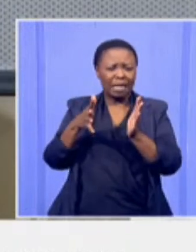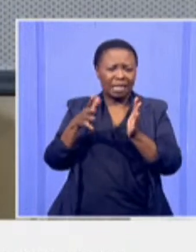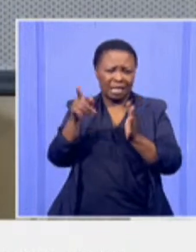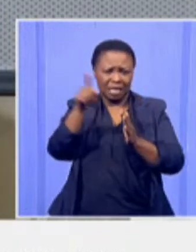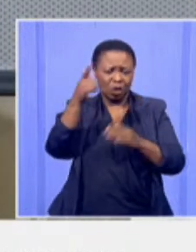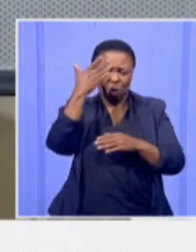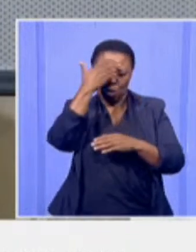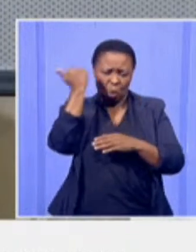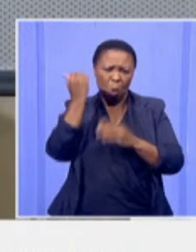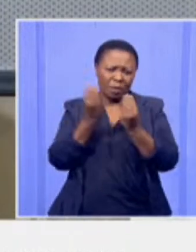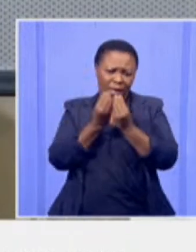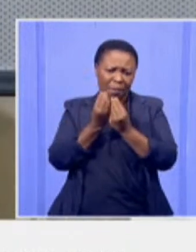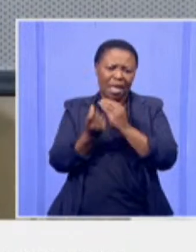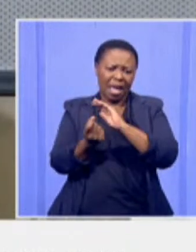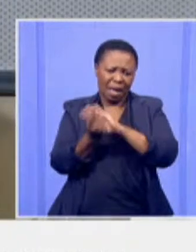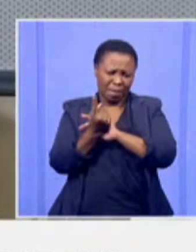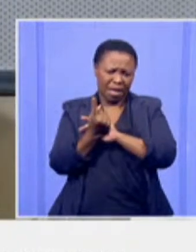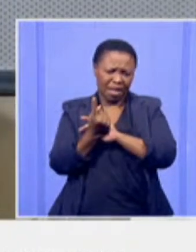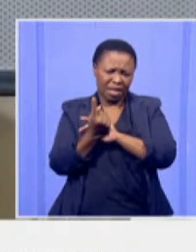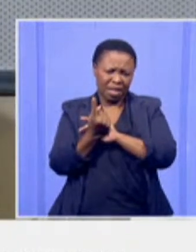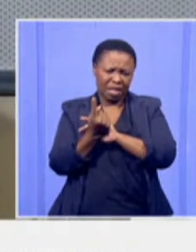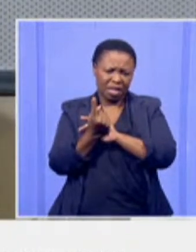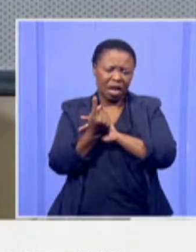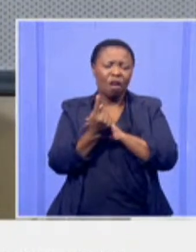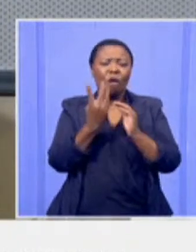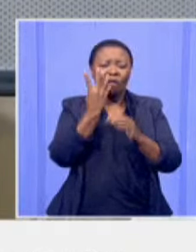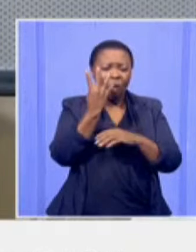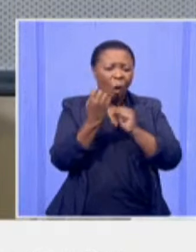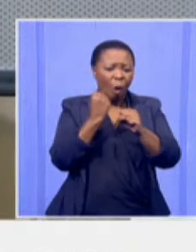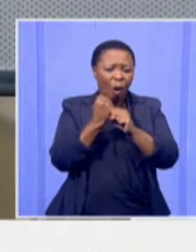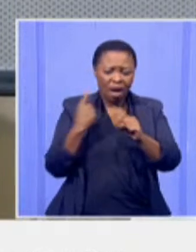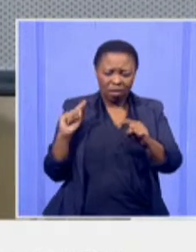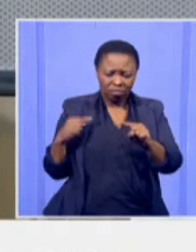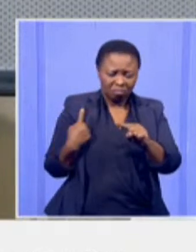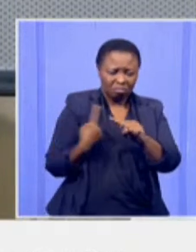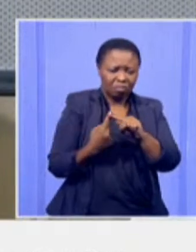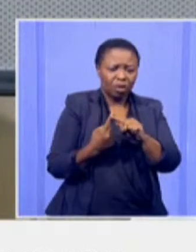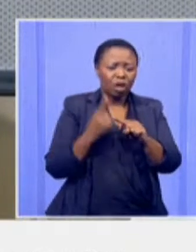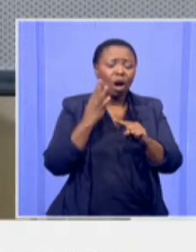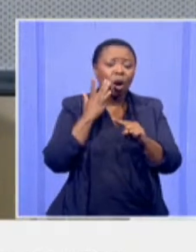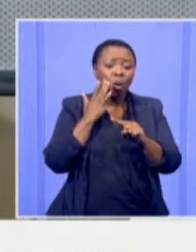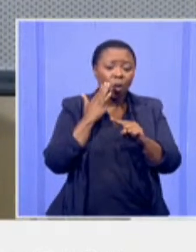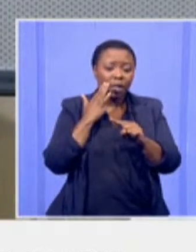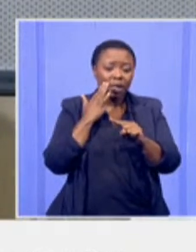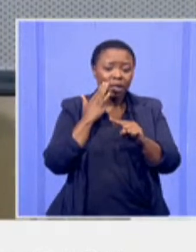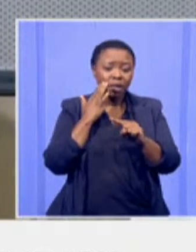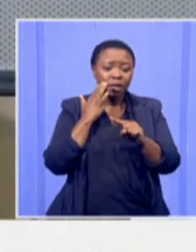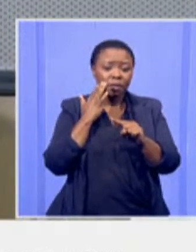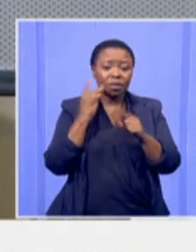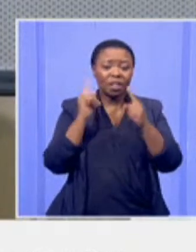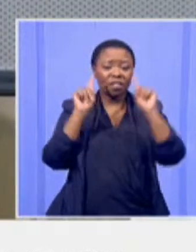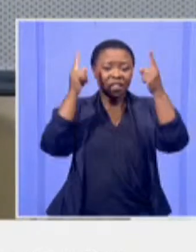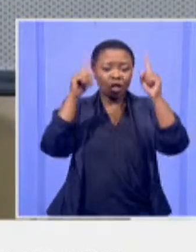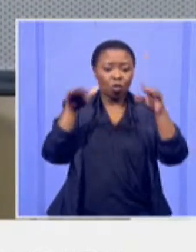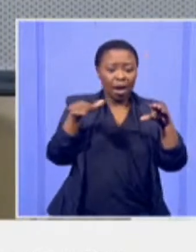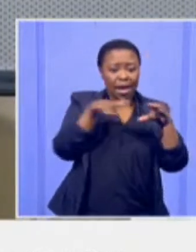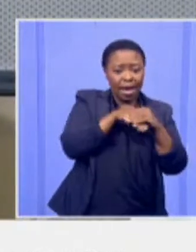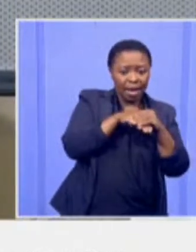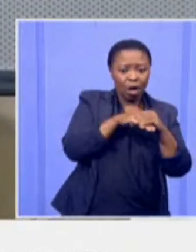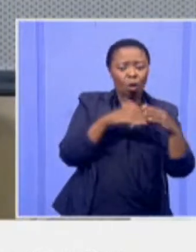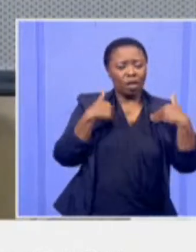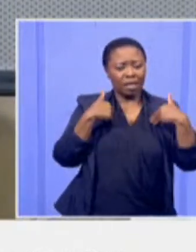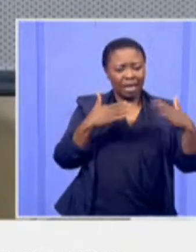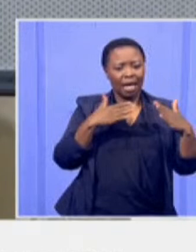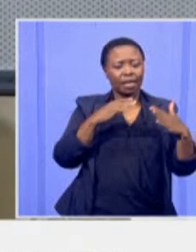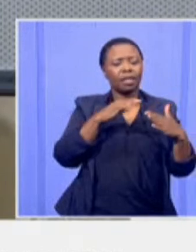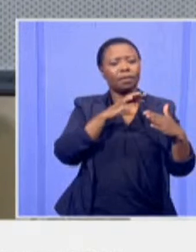And we've raised this over for the past 4 years as well. Now, when you enter Wits University now, you start from the gate as a staff member, especially